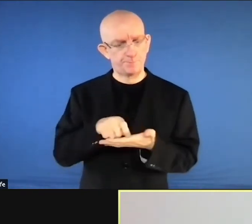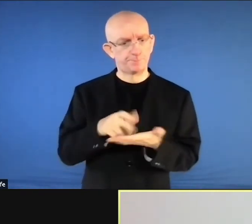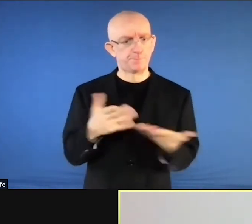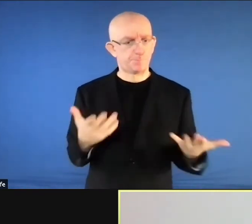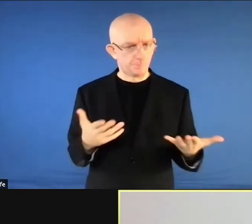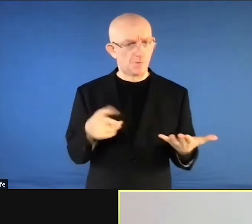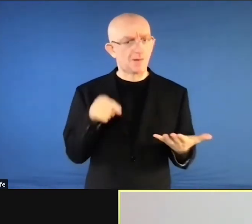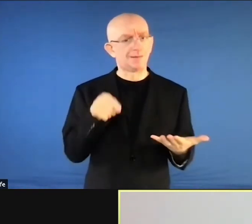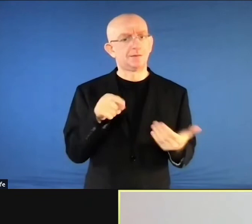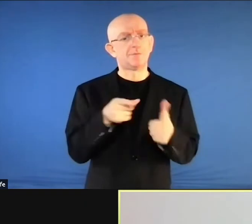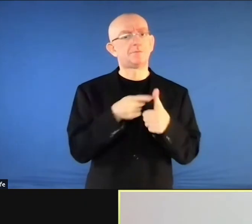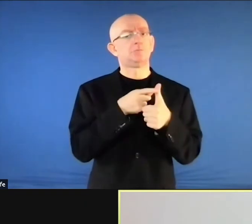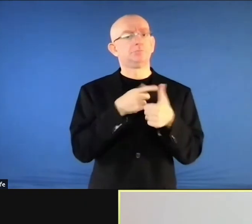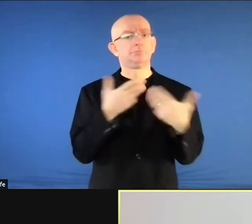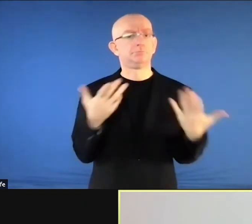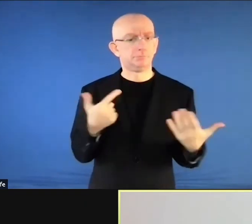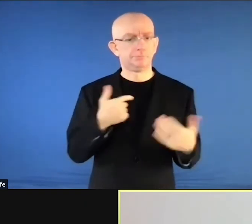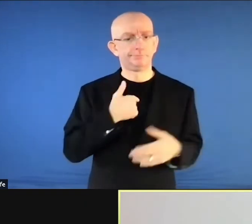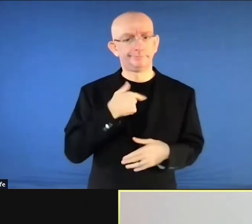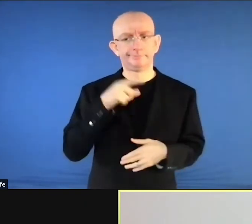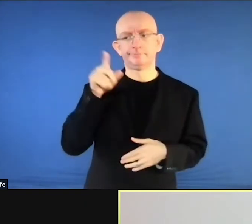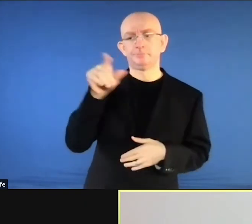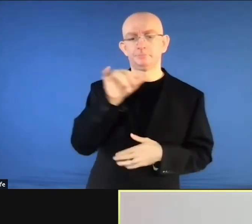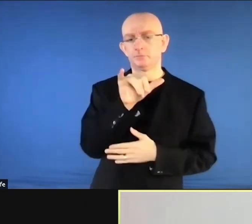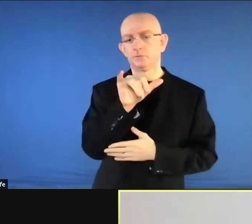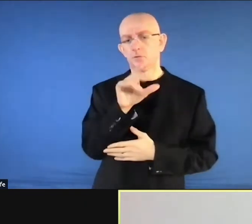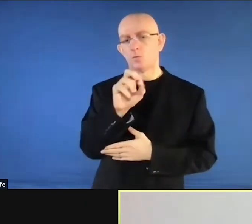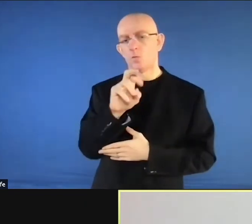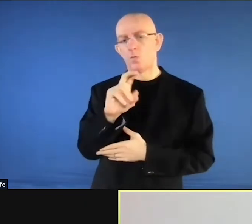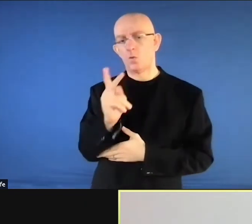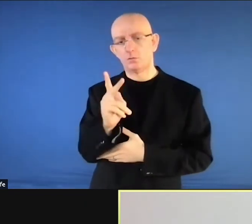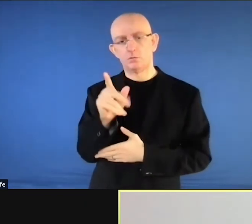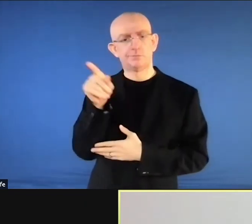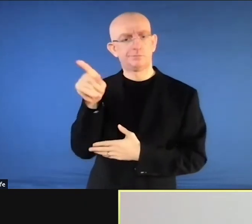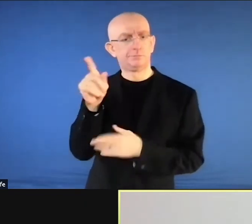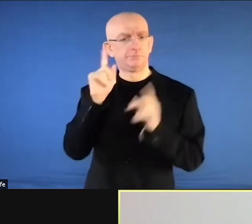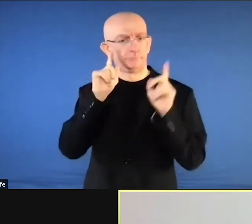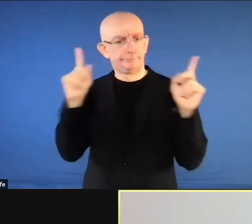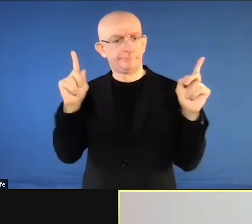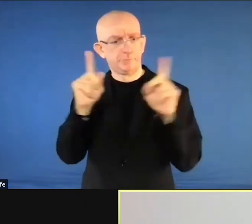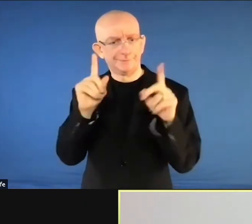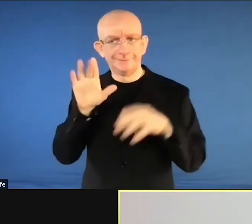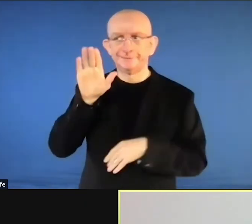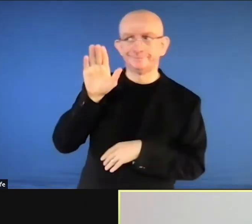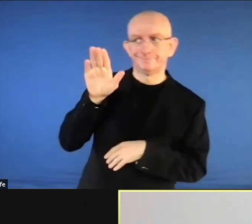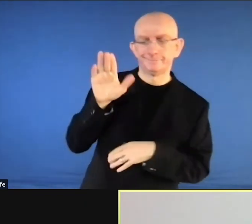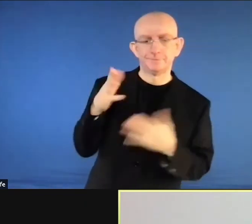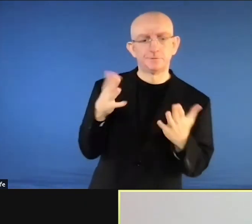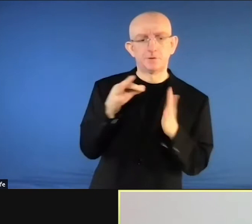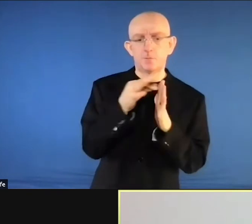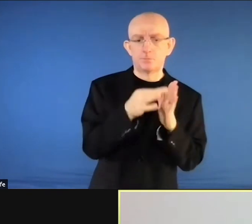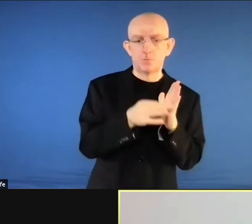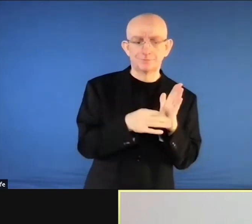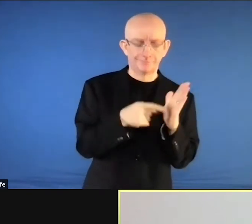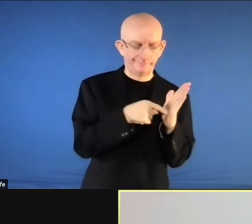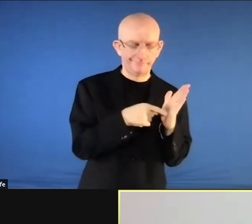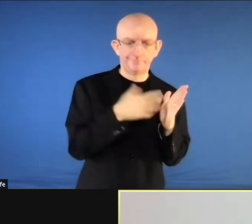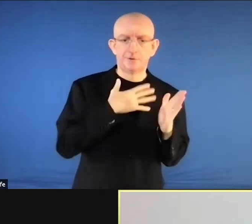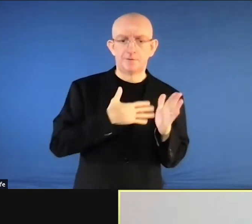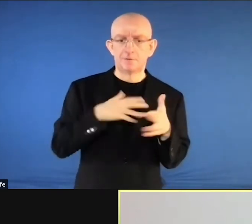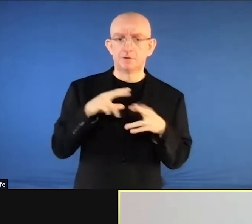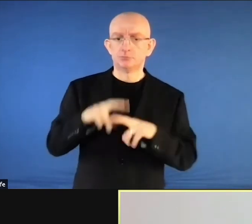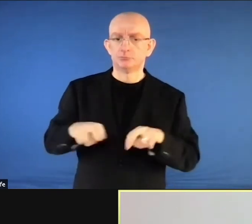Human Participants and IASFM Code of Ethics. Then after reading those